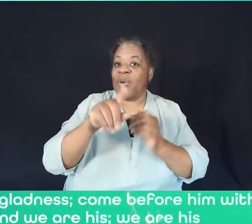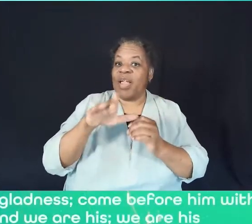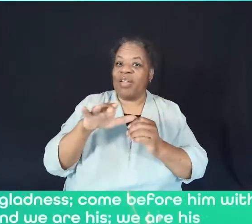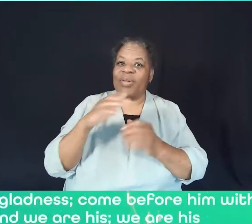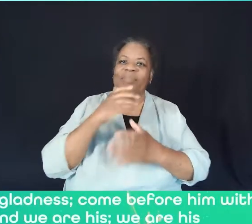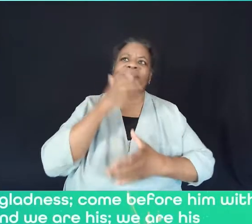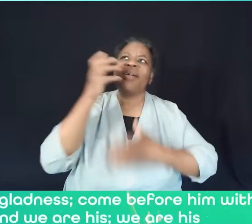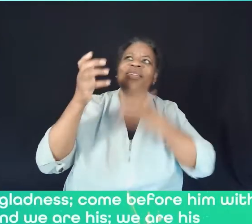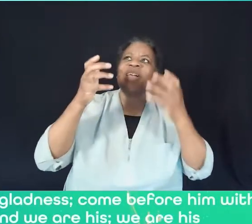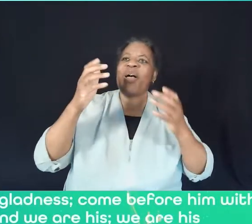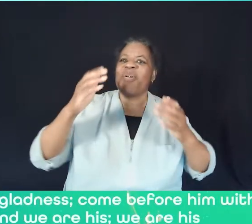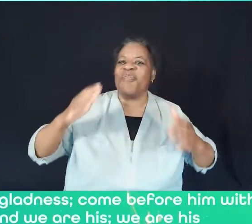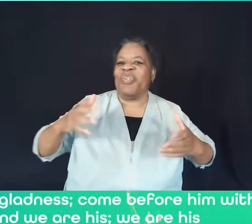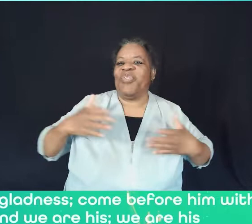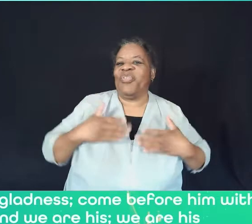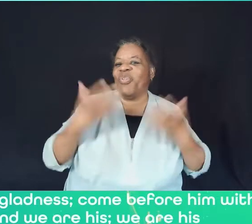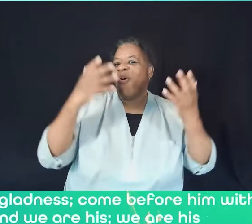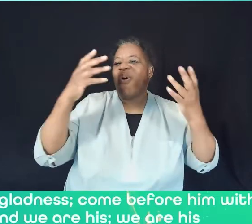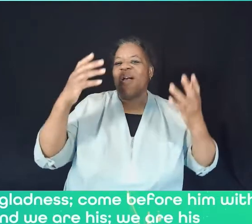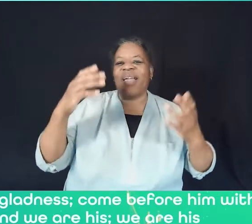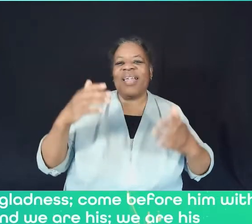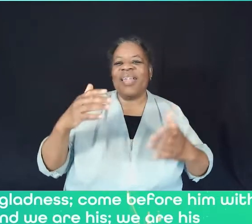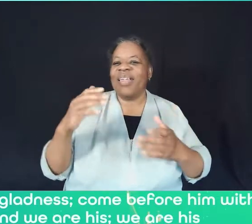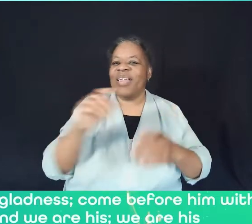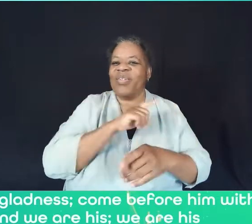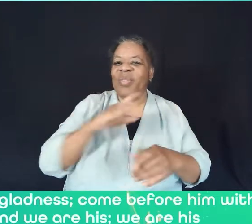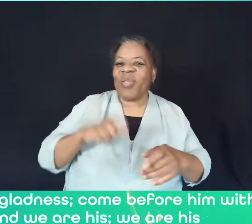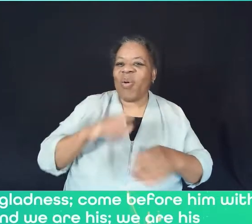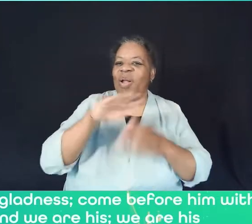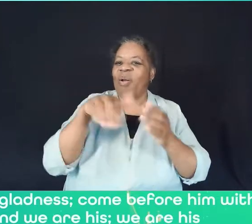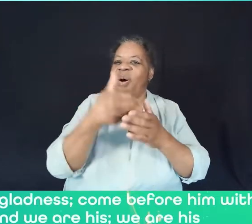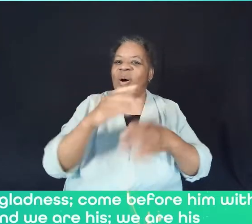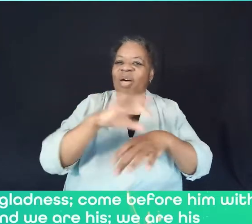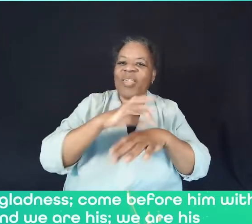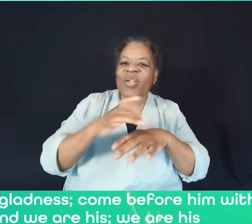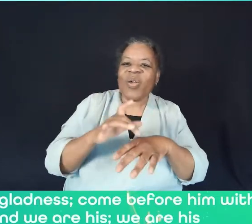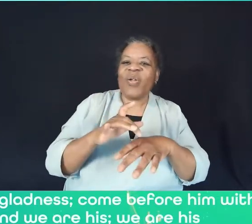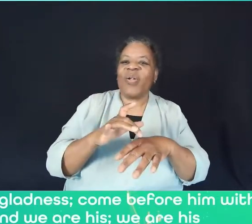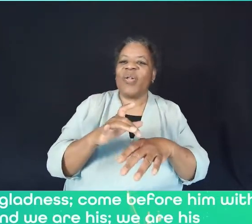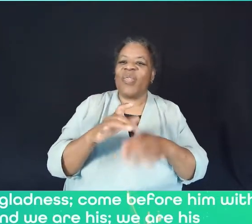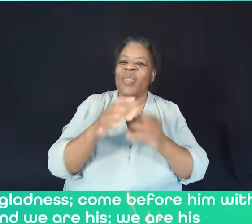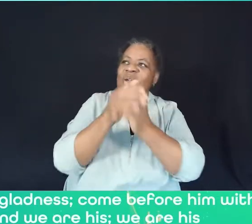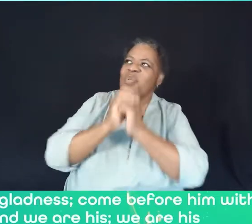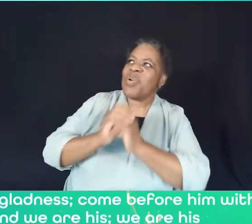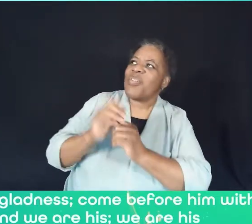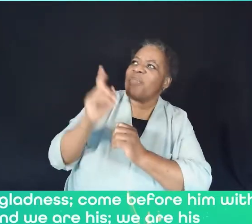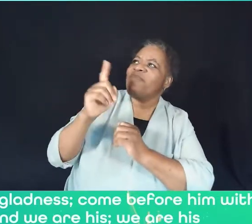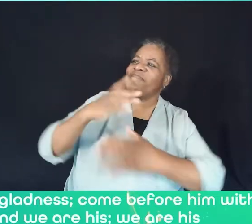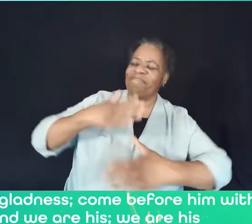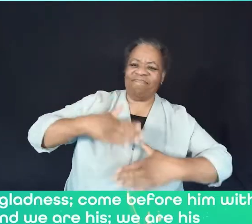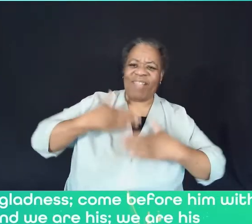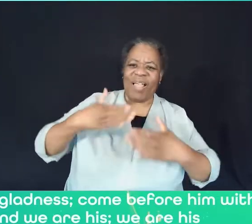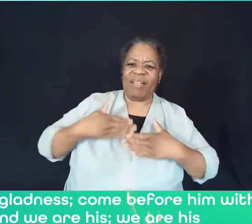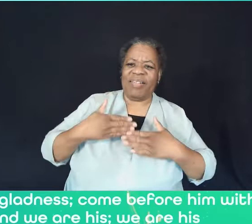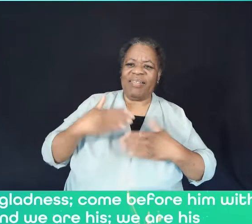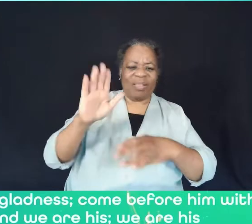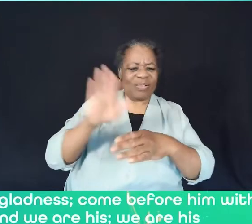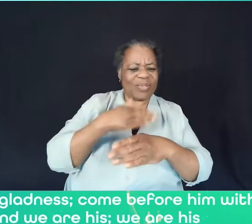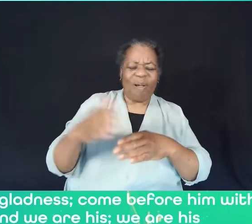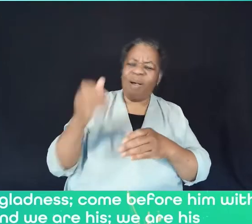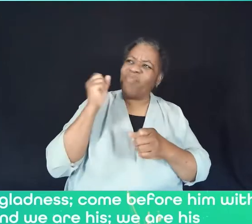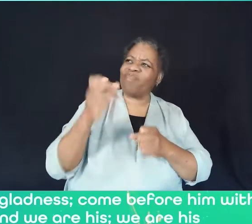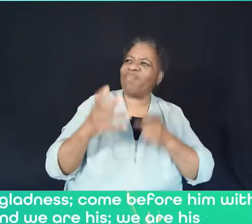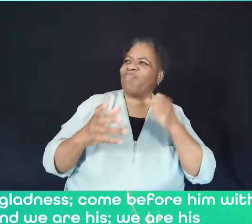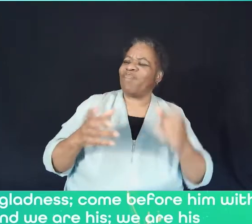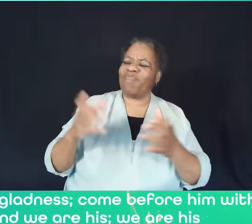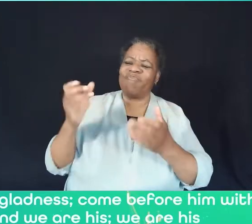the Lord, all the earth. Worship the Lord with gladness. Come before him with joyful songs. Know that the Lord